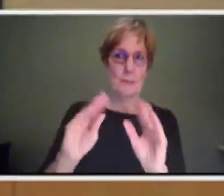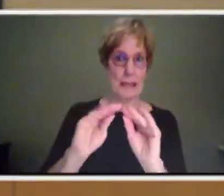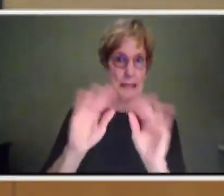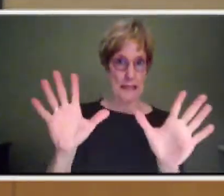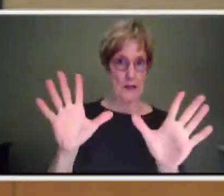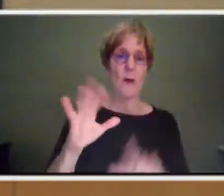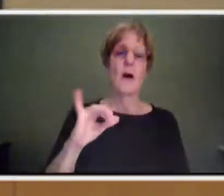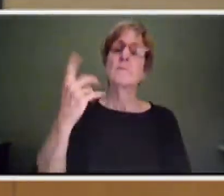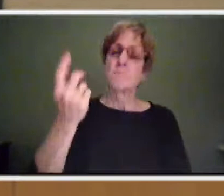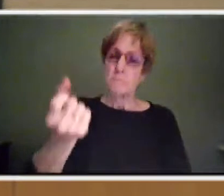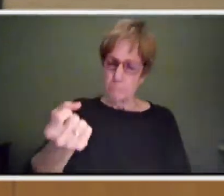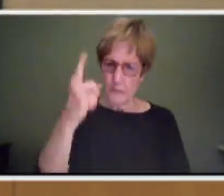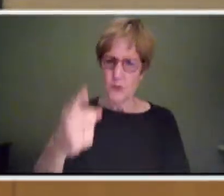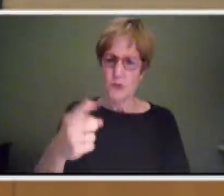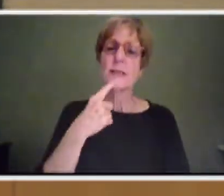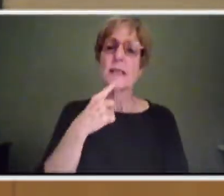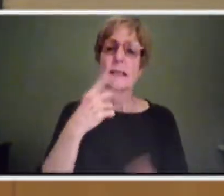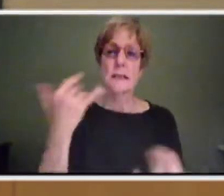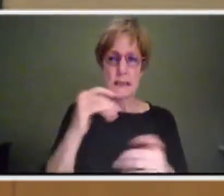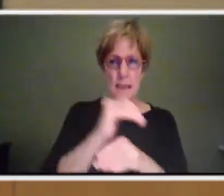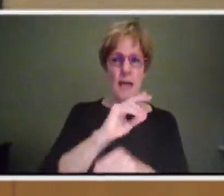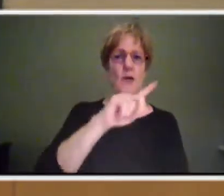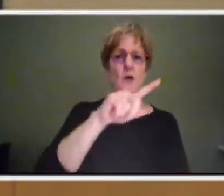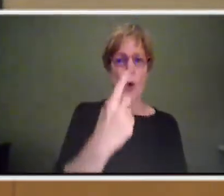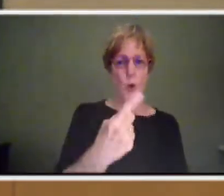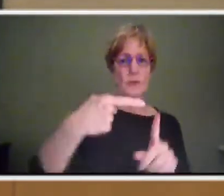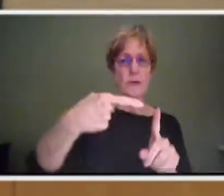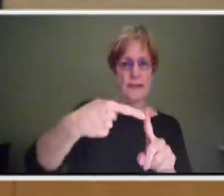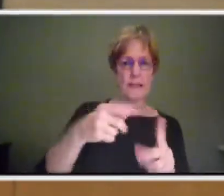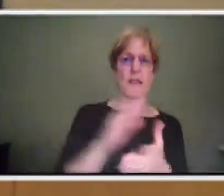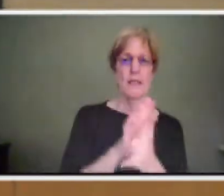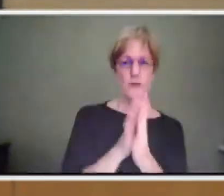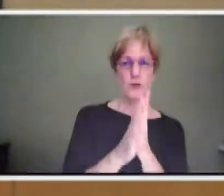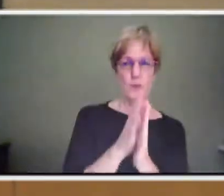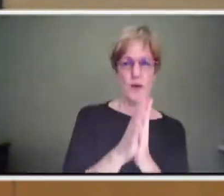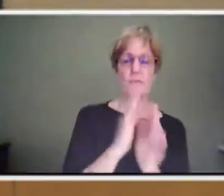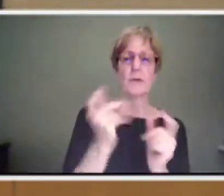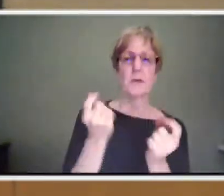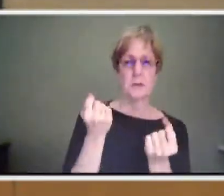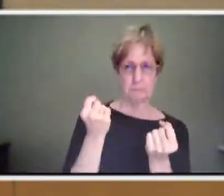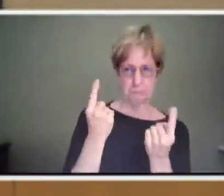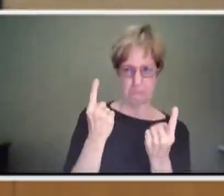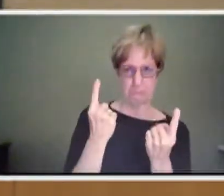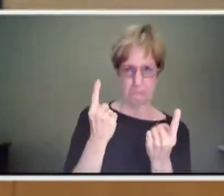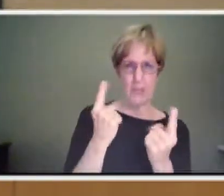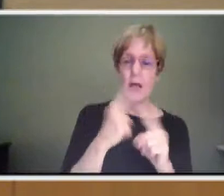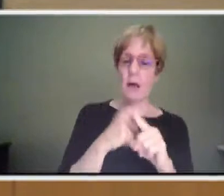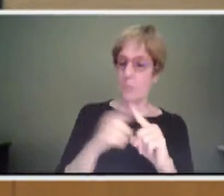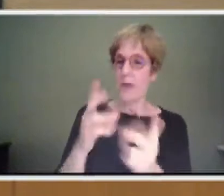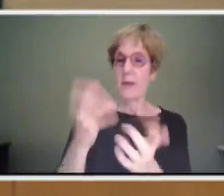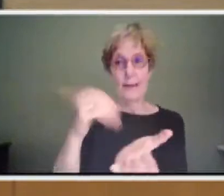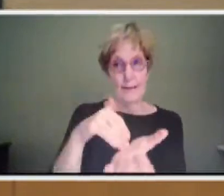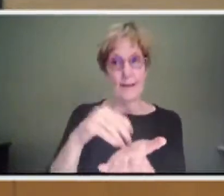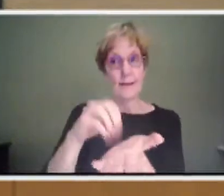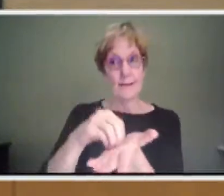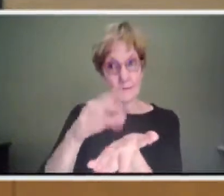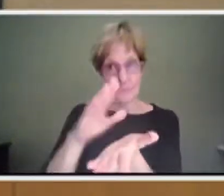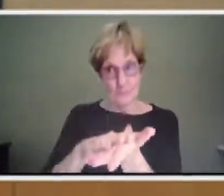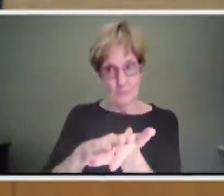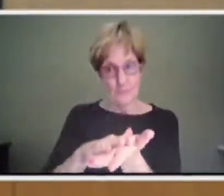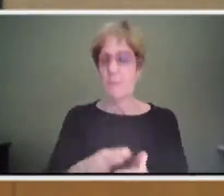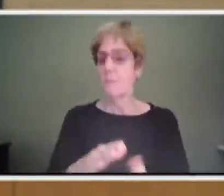what you're saying, that tonight it's only about the traffic. Right. But we just want to be put on record that, you